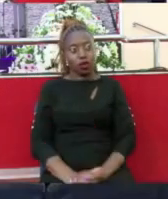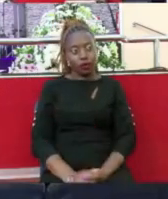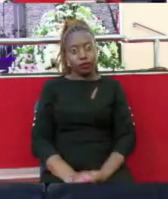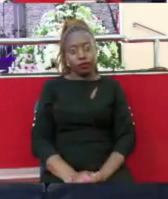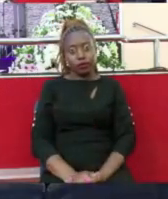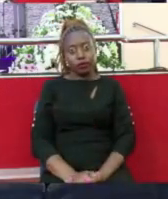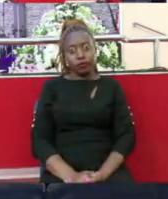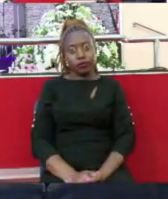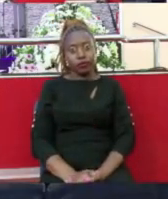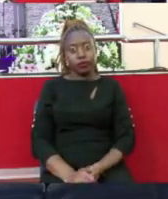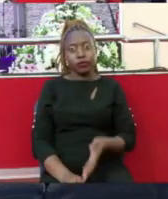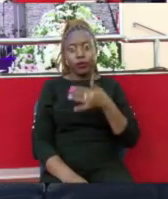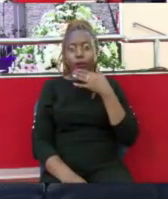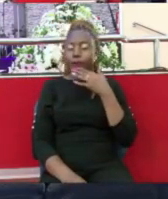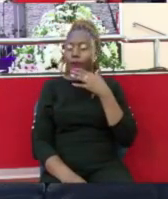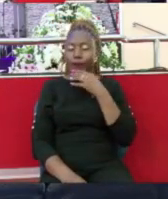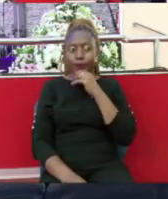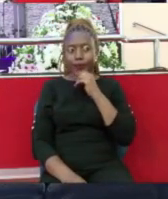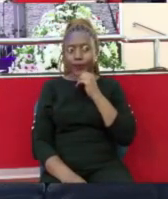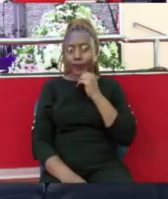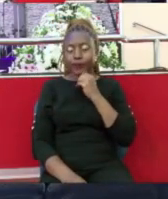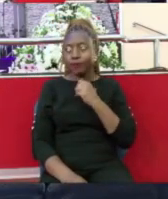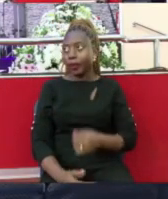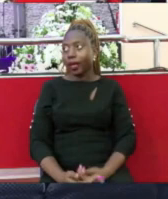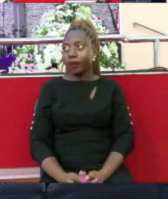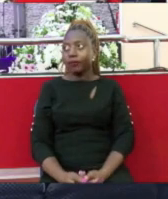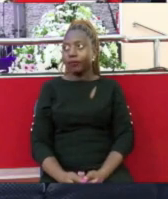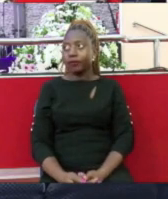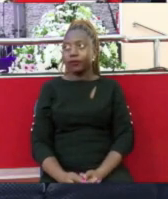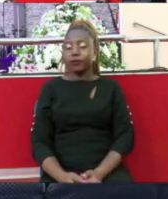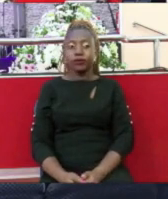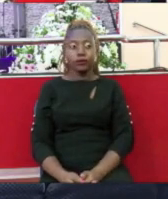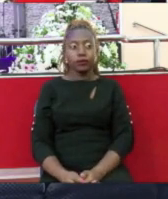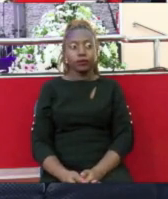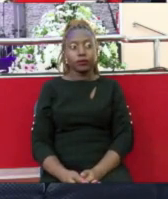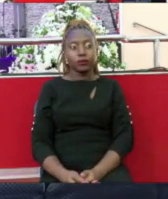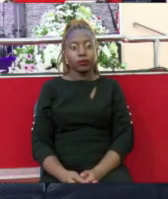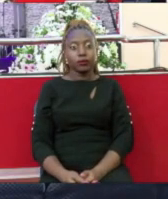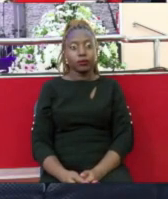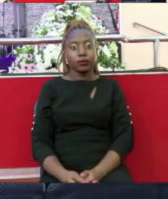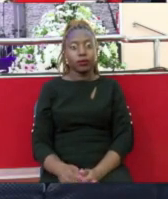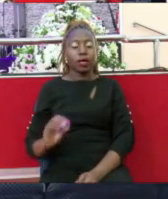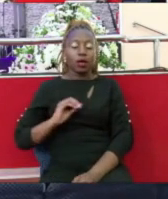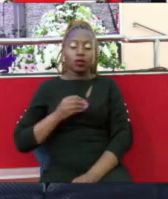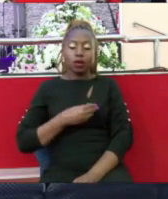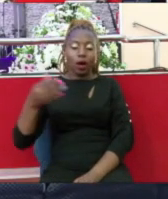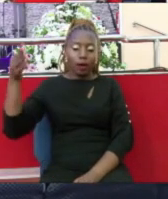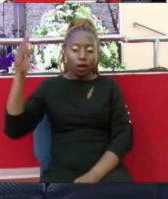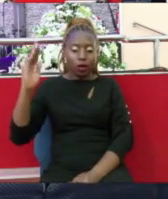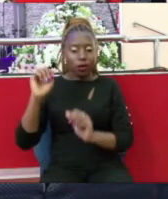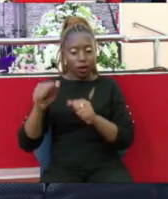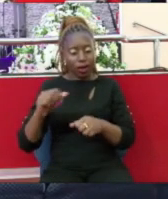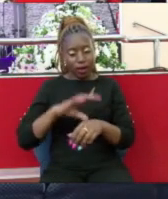mezeeka wakongo hawana watoto, lakini wakawafanya wakakuwa ambao walisaa kizazi kizima. Our God can take whatever is given in